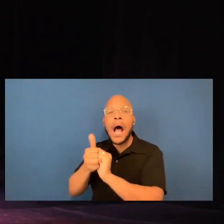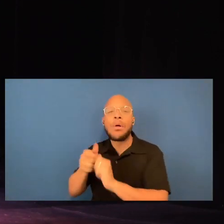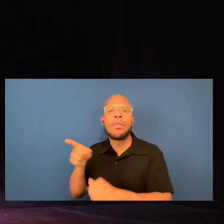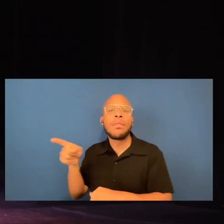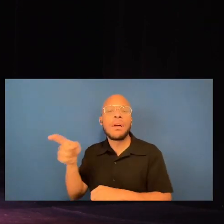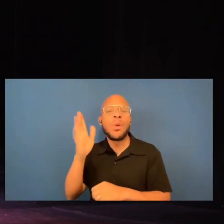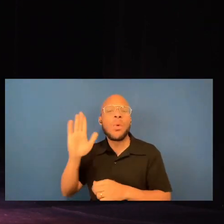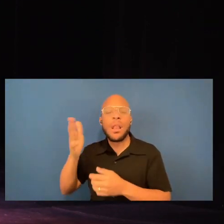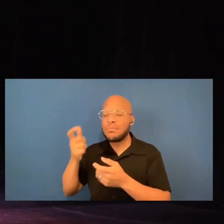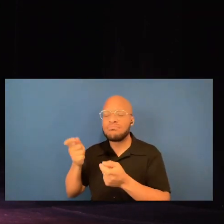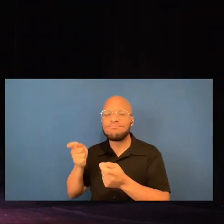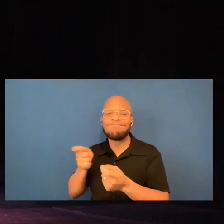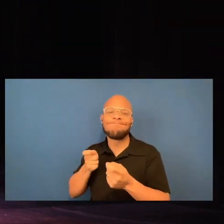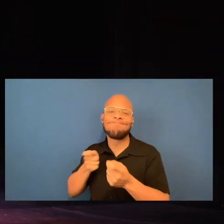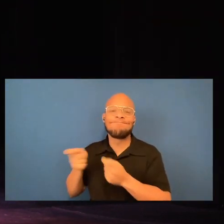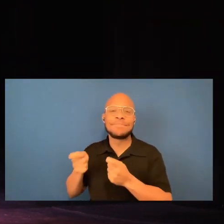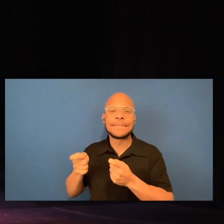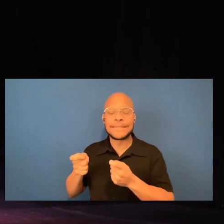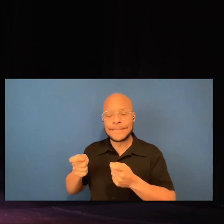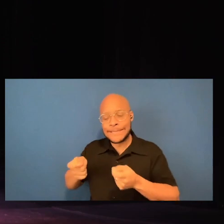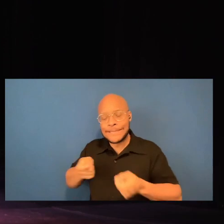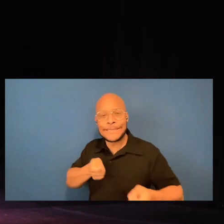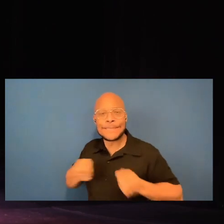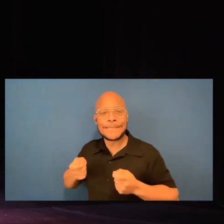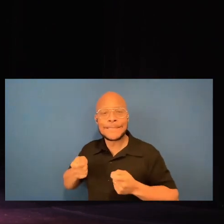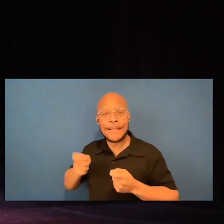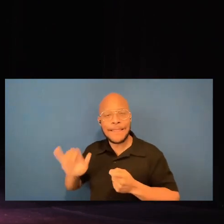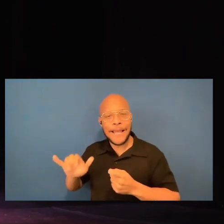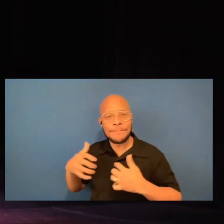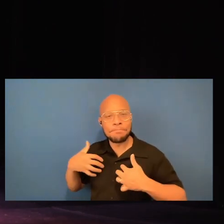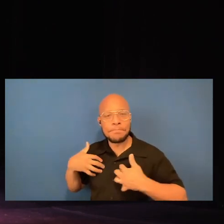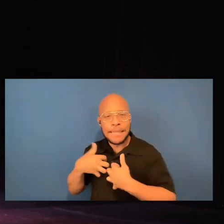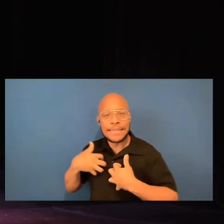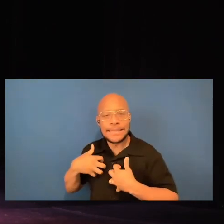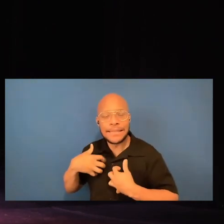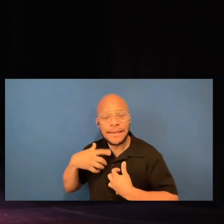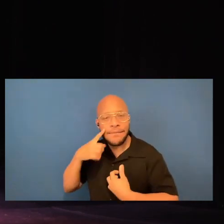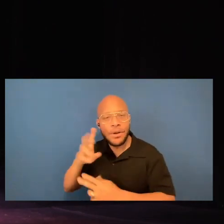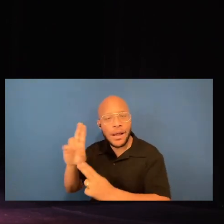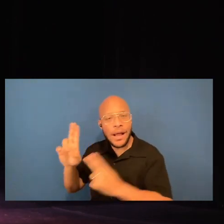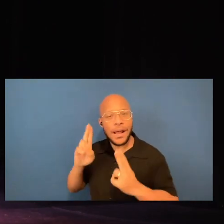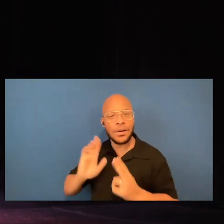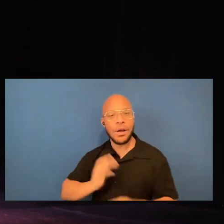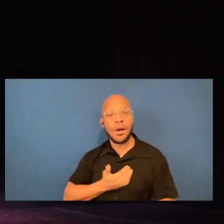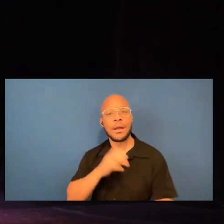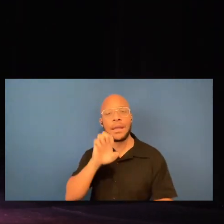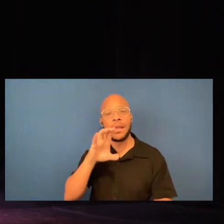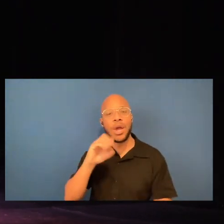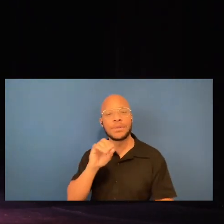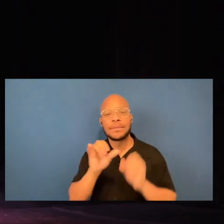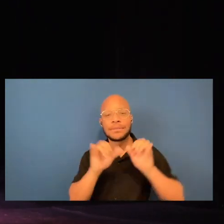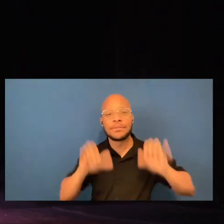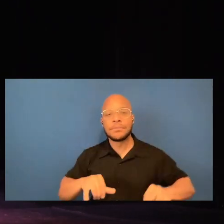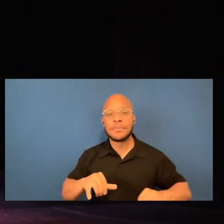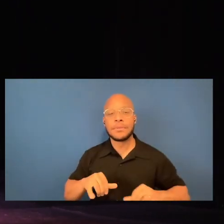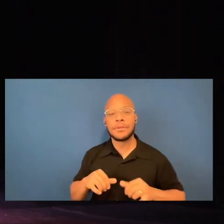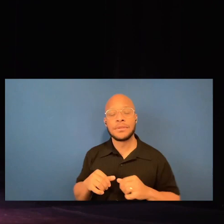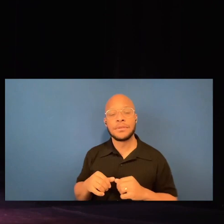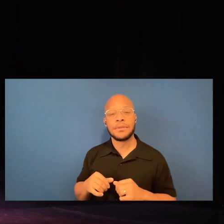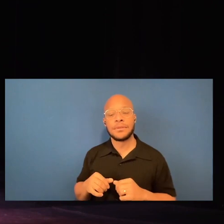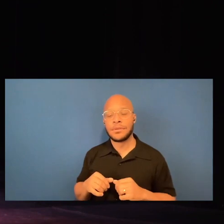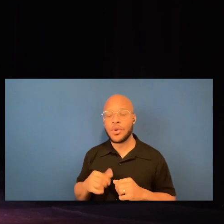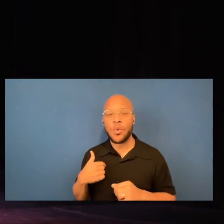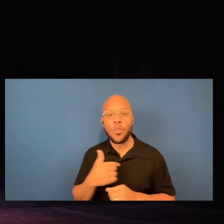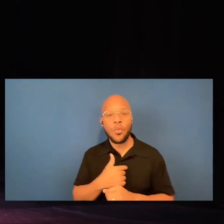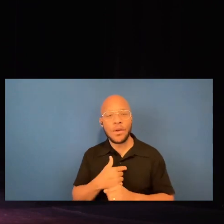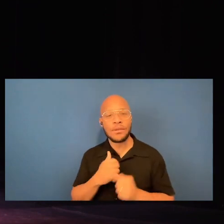into honoring that this is an ecosystem and that we're in it together. And I mean, talk about poetry, Under the